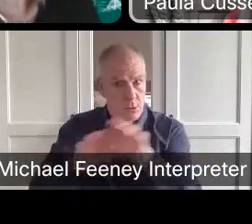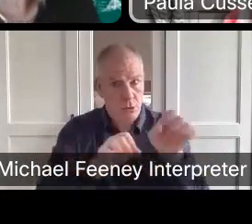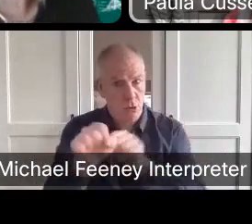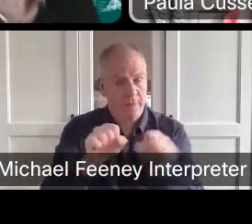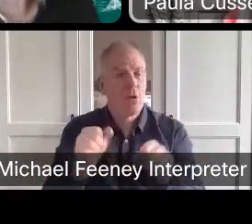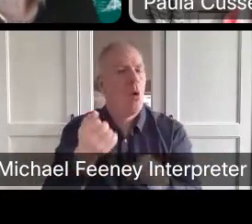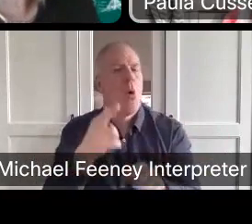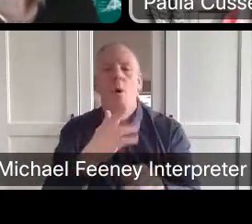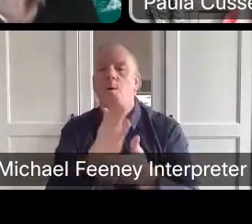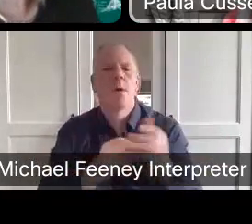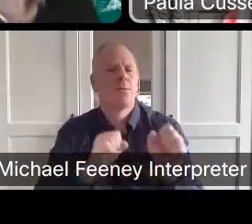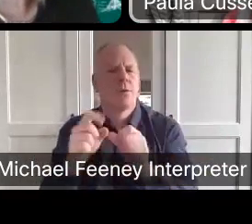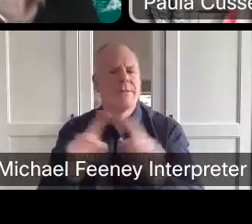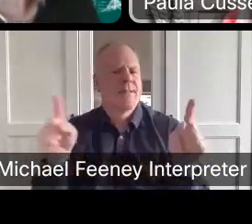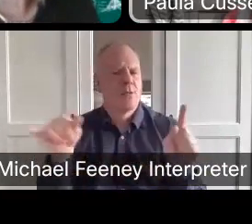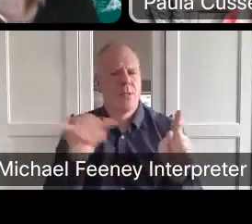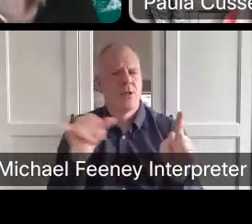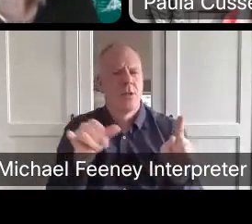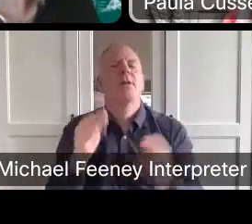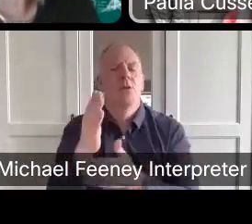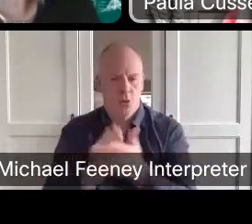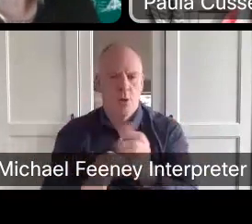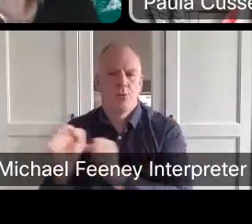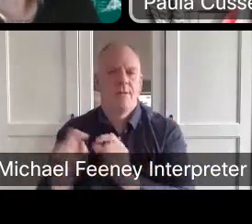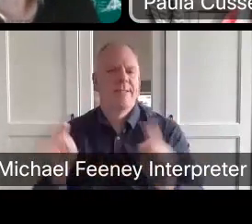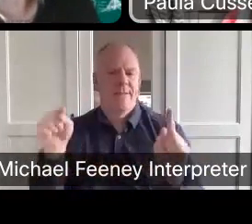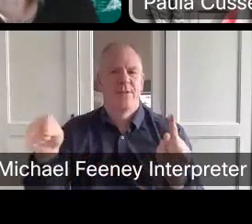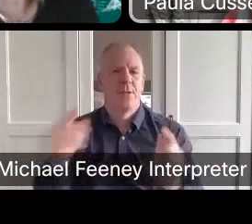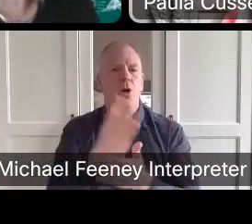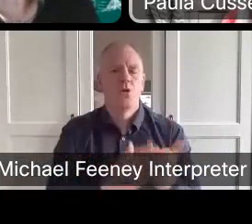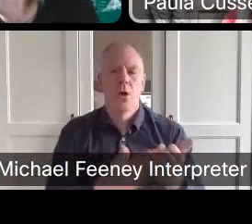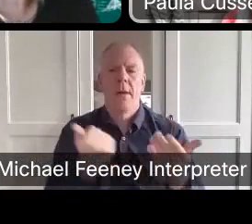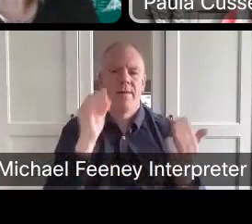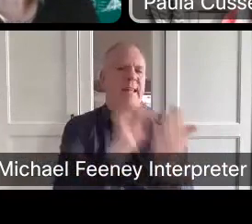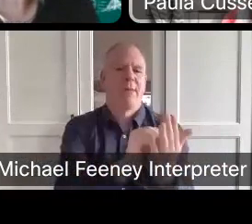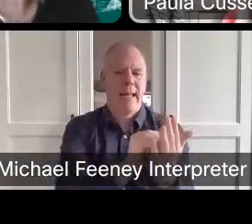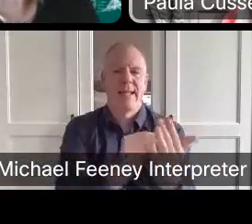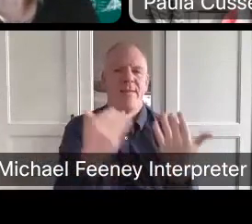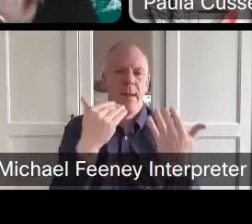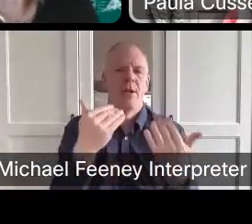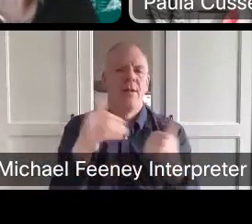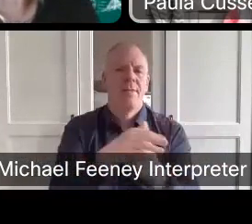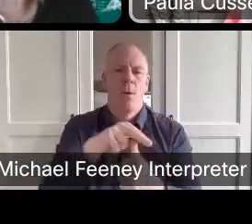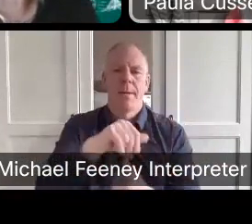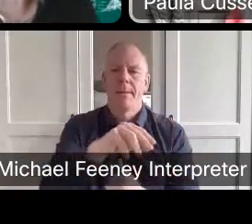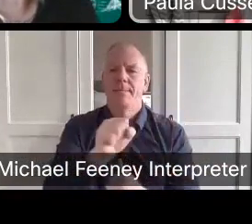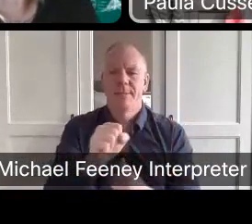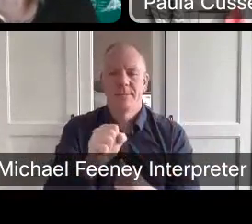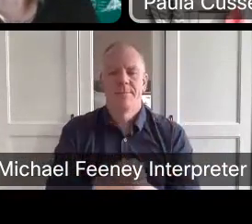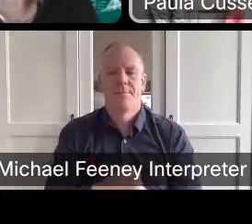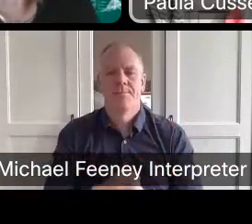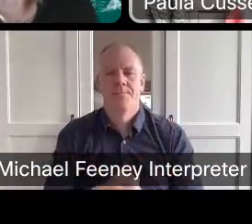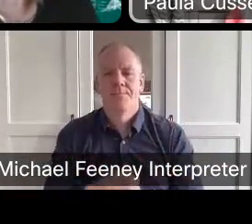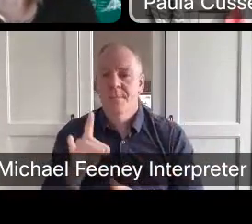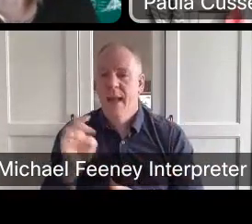say that some services will be different? Some services will be different. Some do direct entry on Teams. Yeah. Brilliant. Okay, that's great. And Helen, for